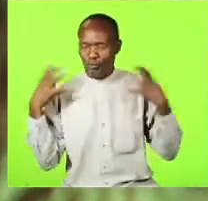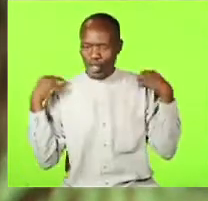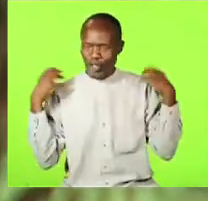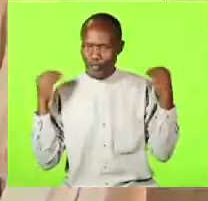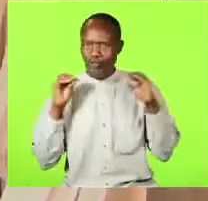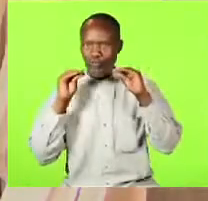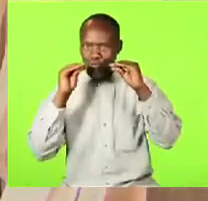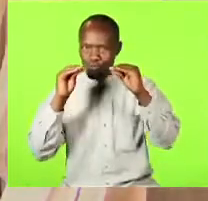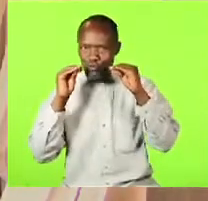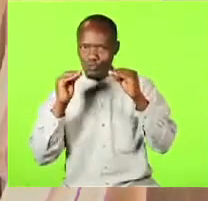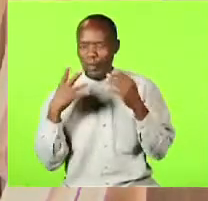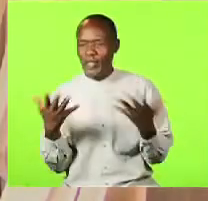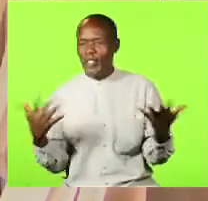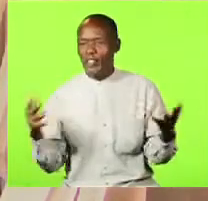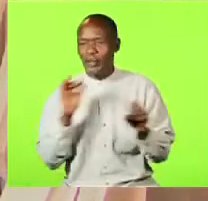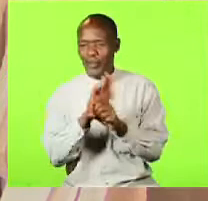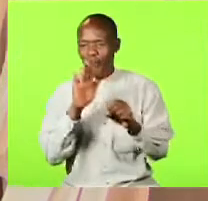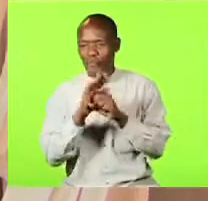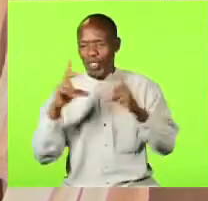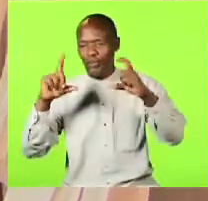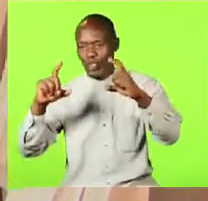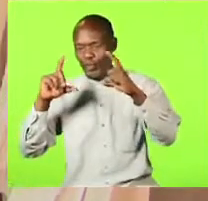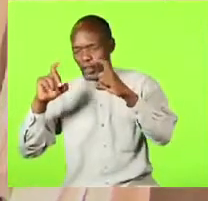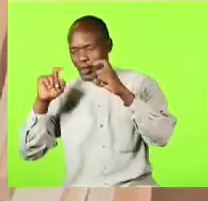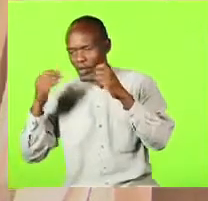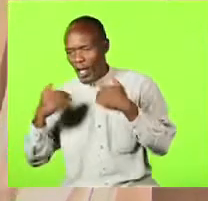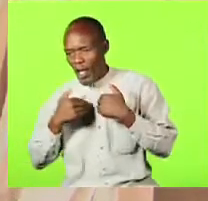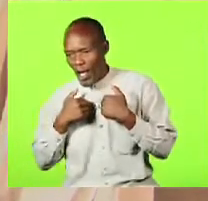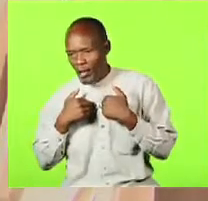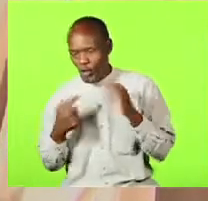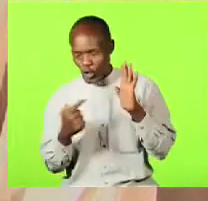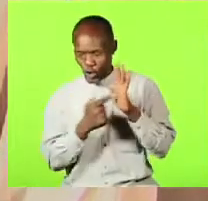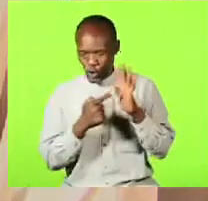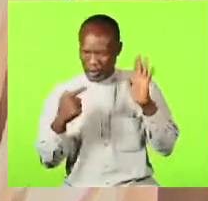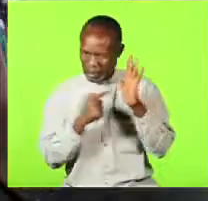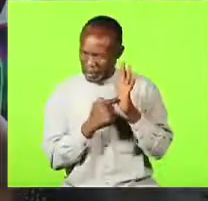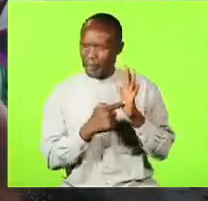like pictures to relate with what is happening with our people in the society